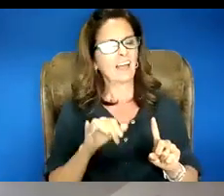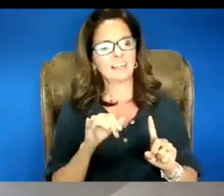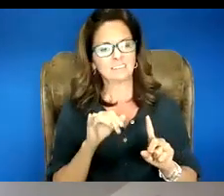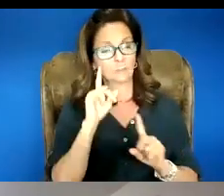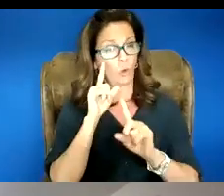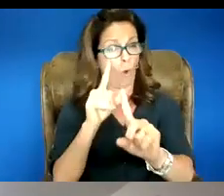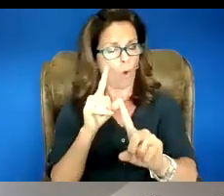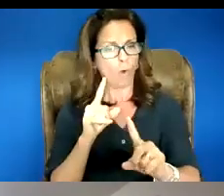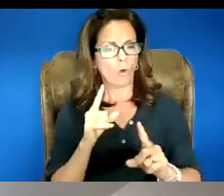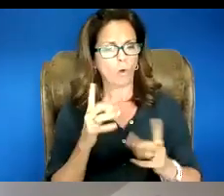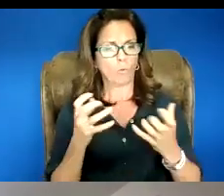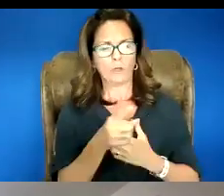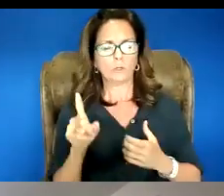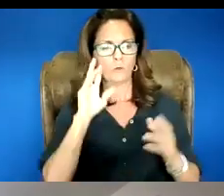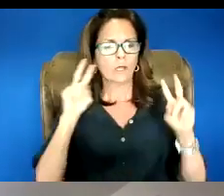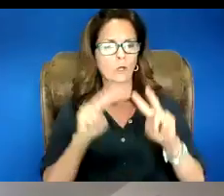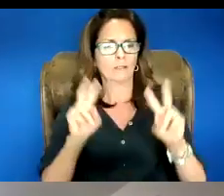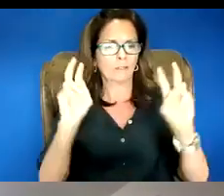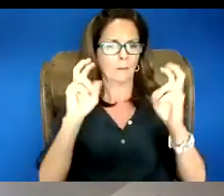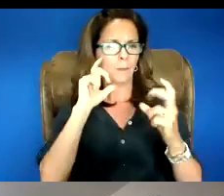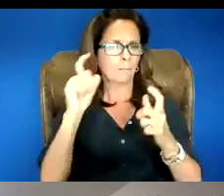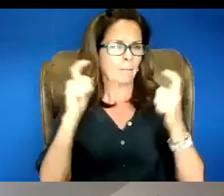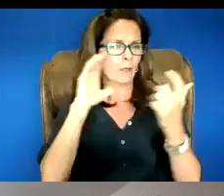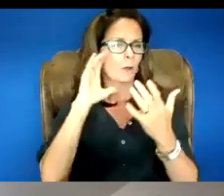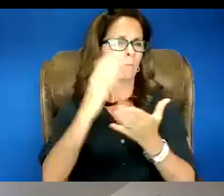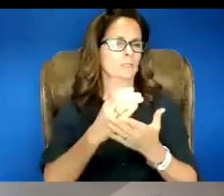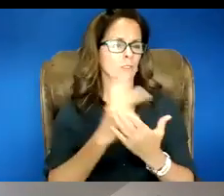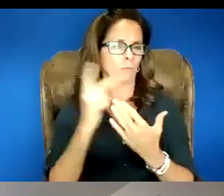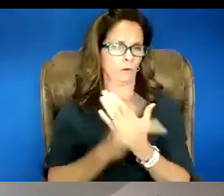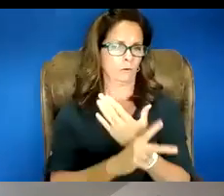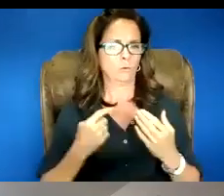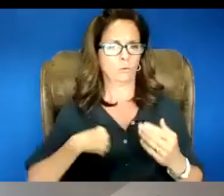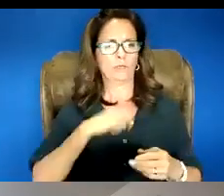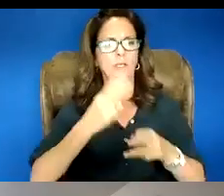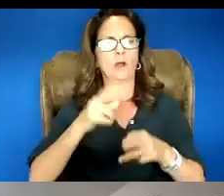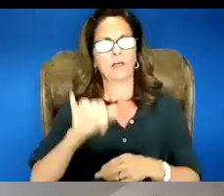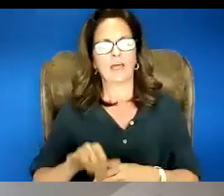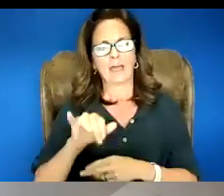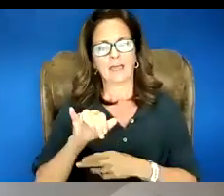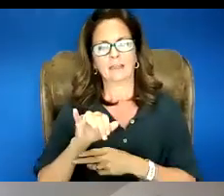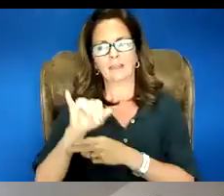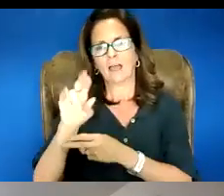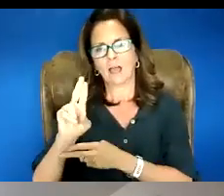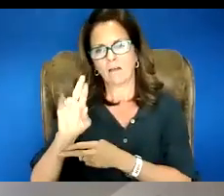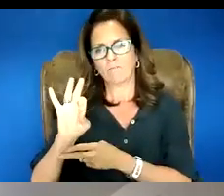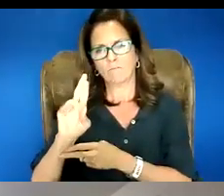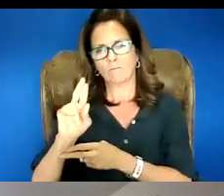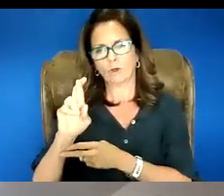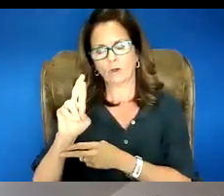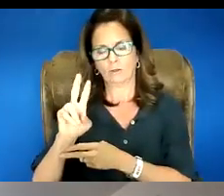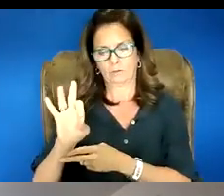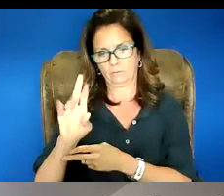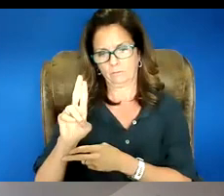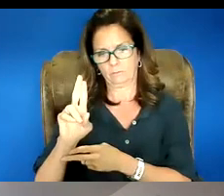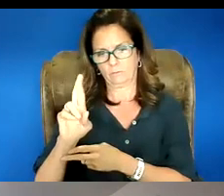bigger picture elements. And we call it going further upstream and looking at determinants of health. And so one